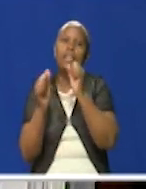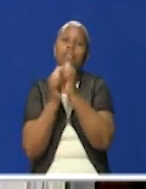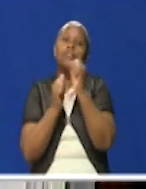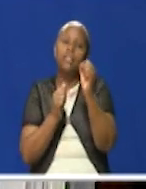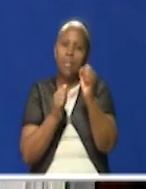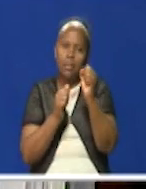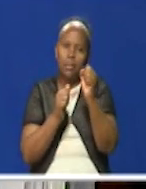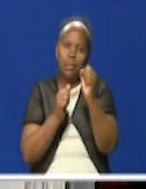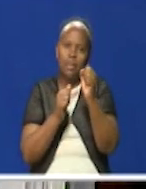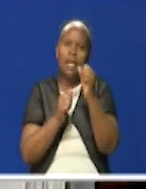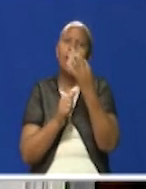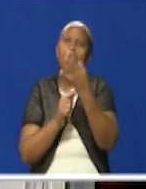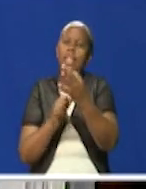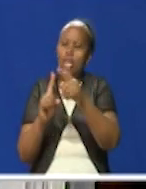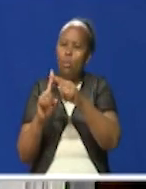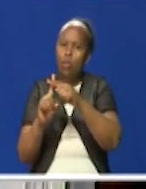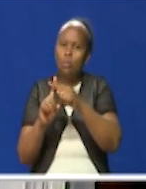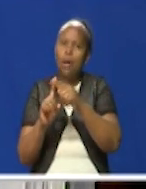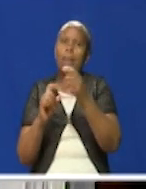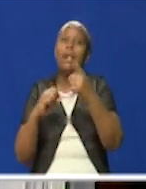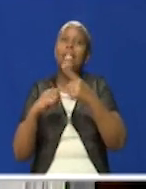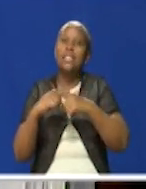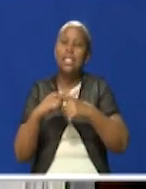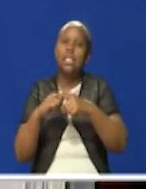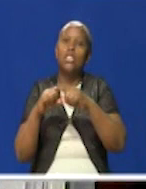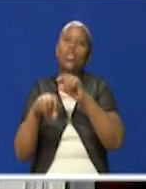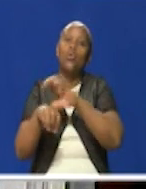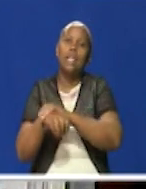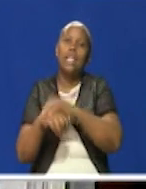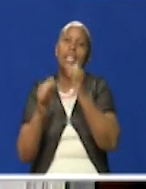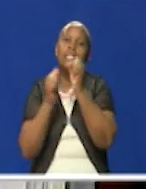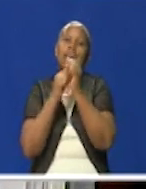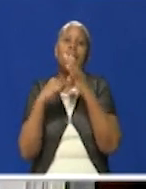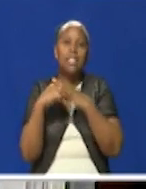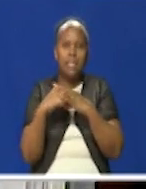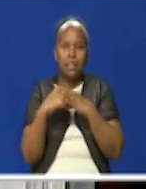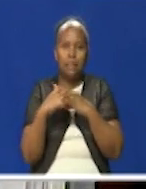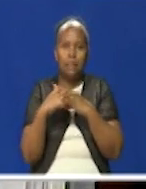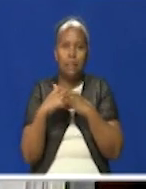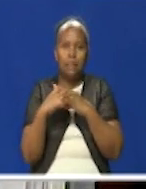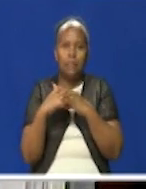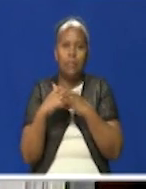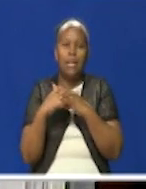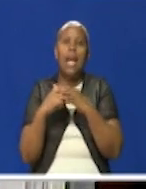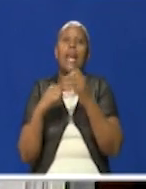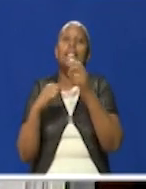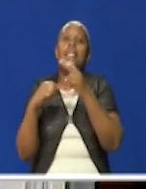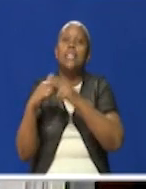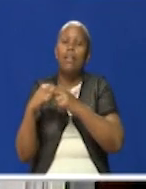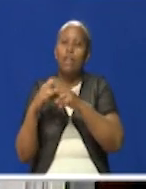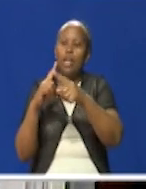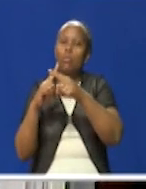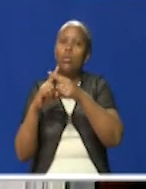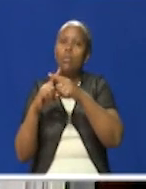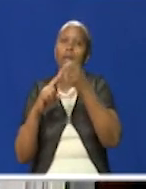15. 3 multiplied by 6 will give us 18. And 7 multiplied